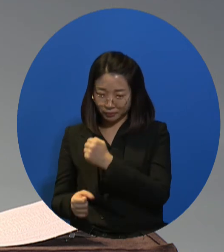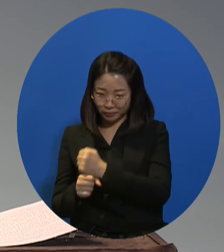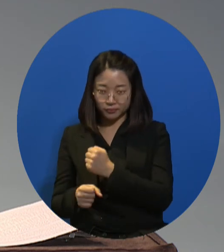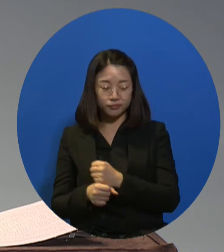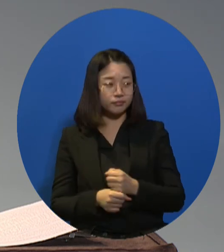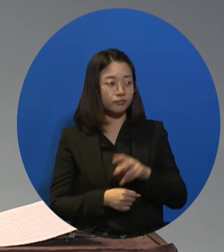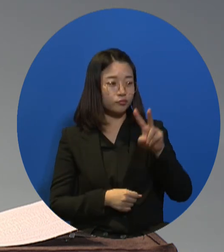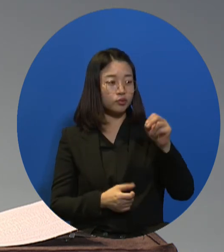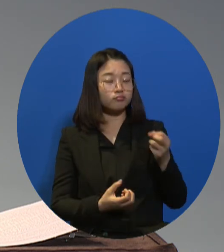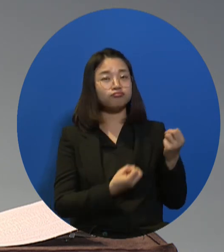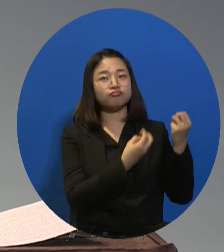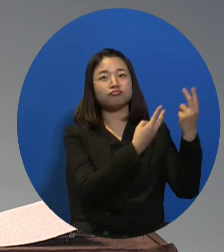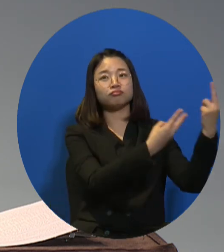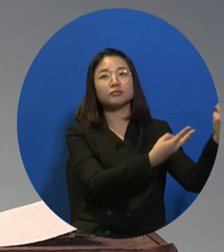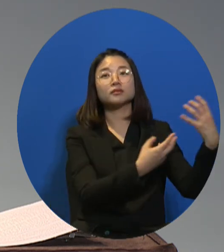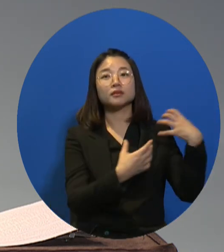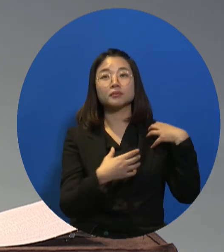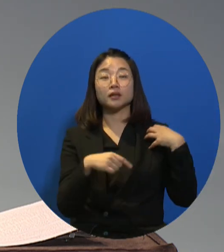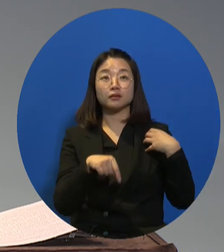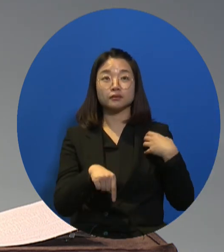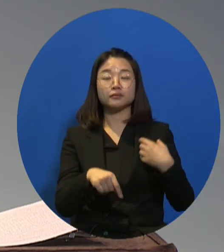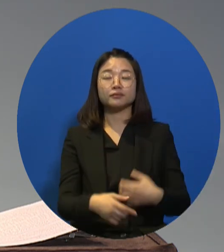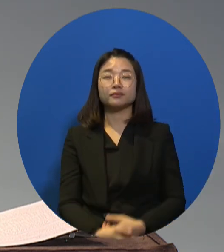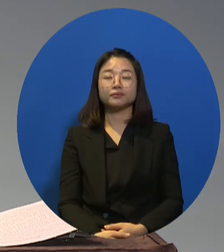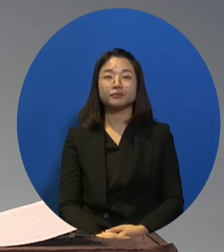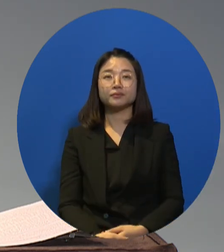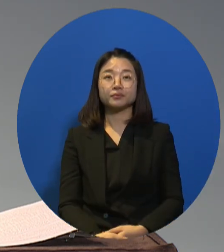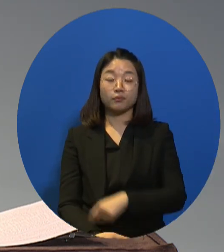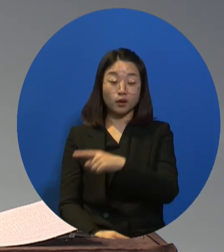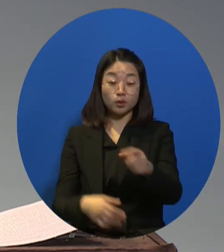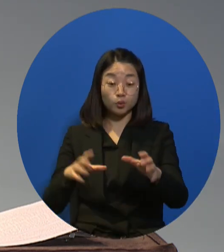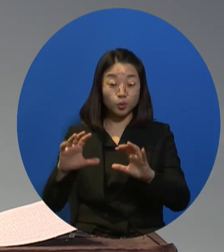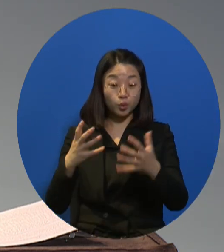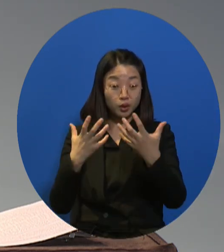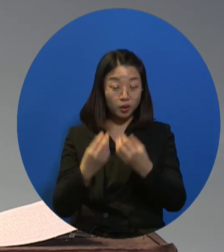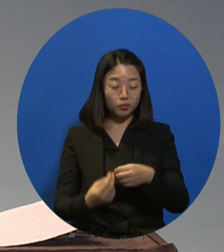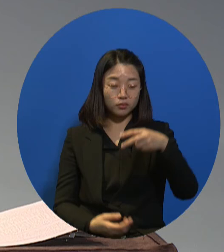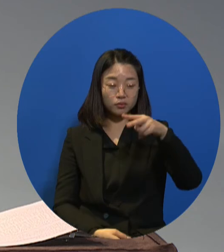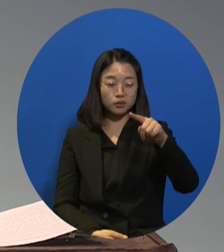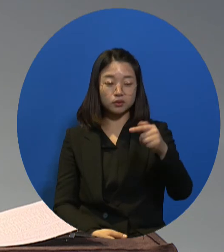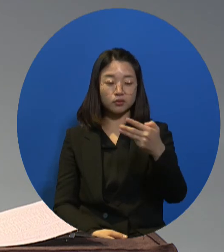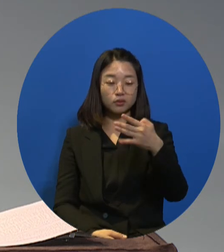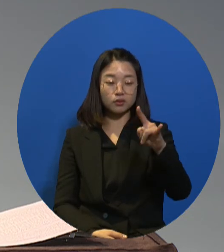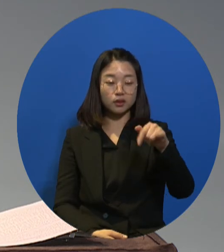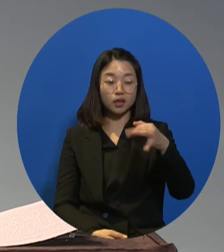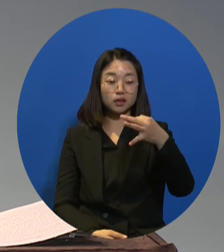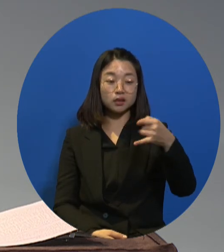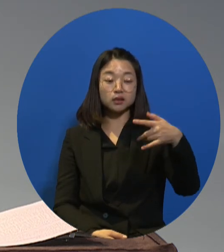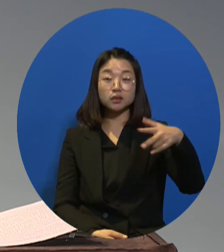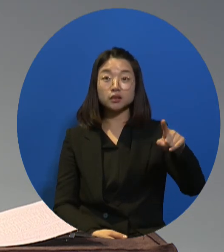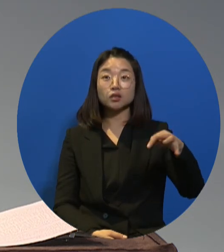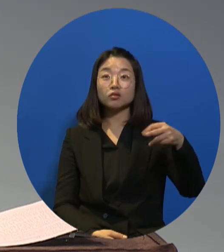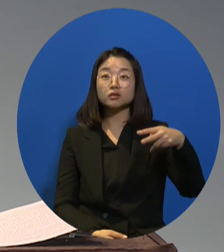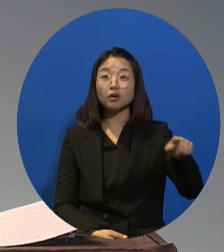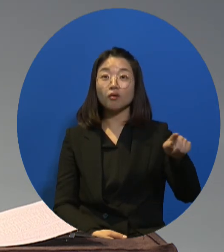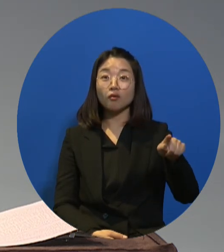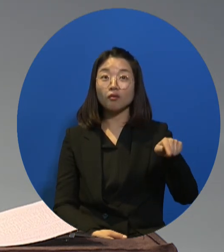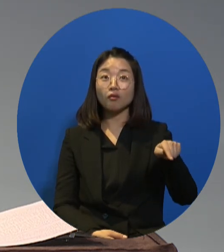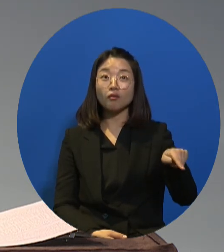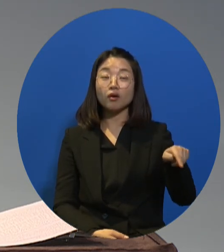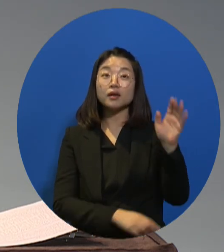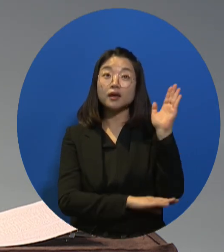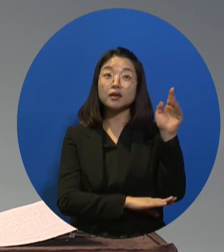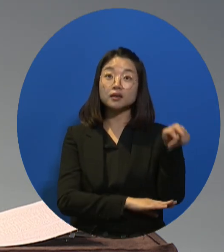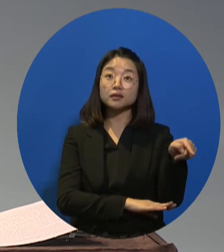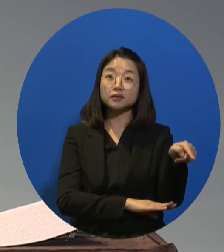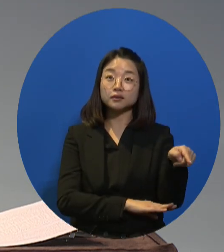so we provide that monitoring expertise here in Korea. Also, for the ratification of the optional protocol, which we are